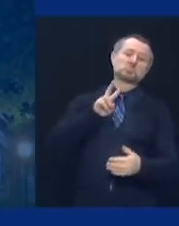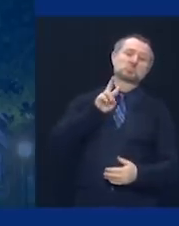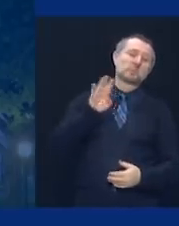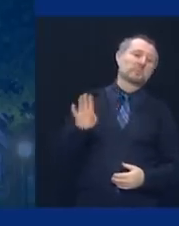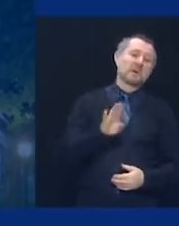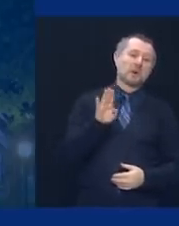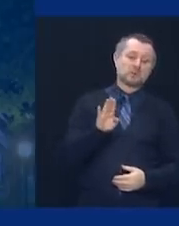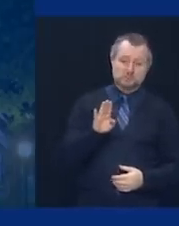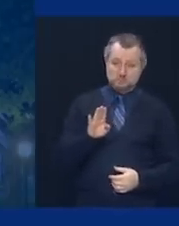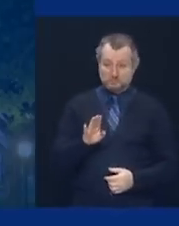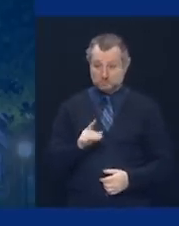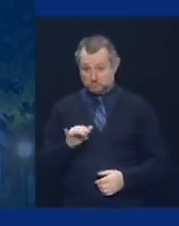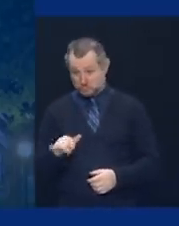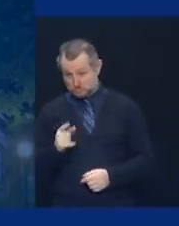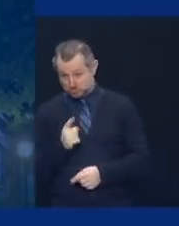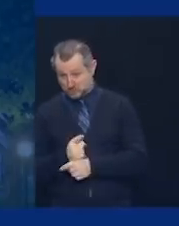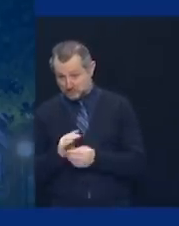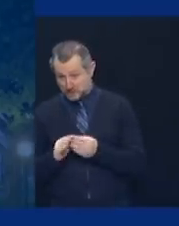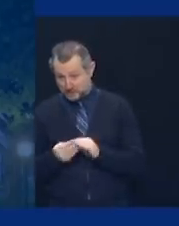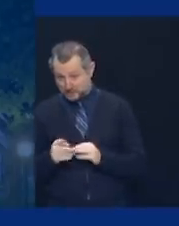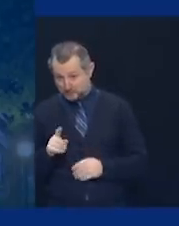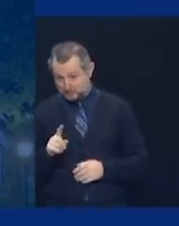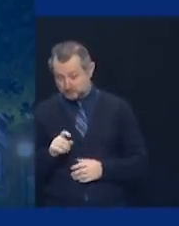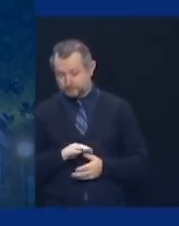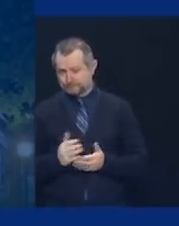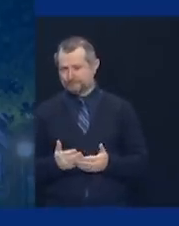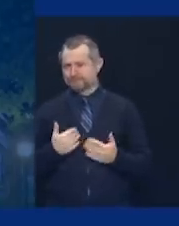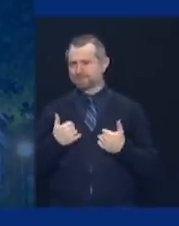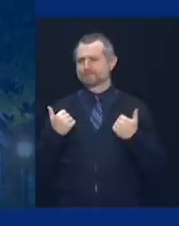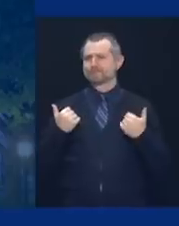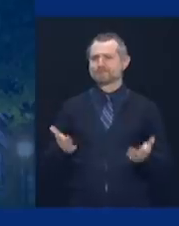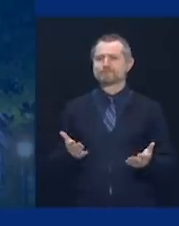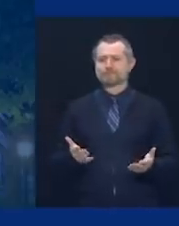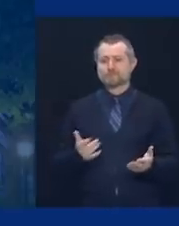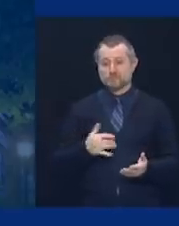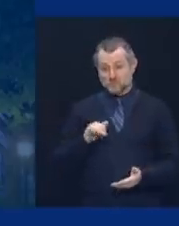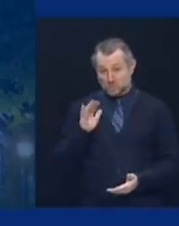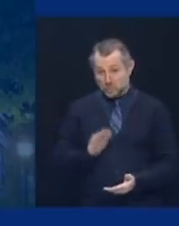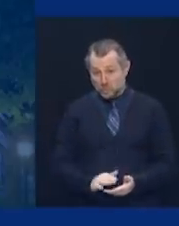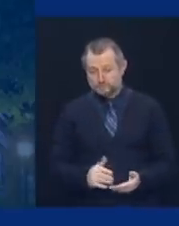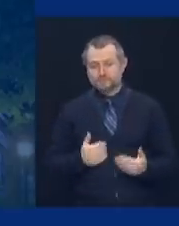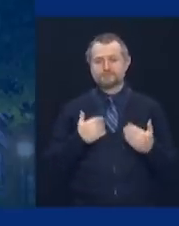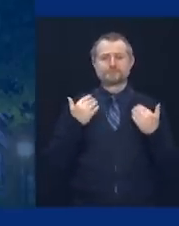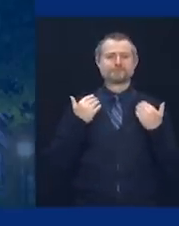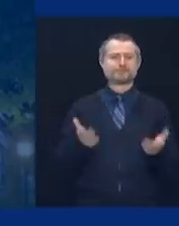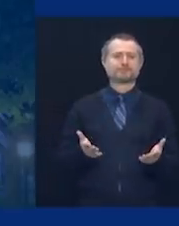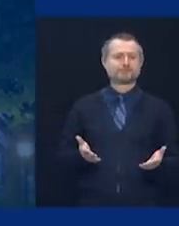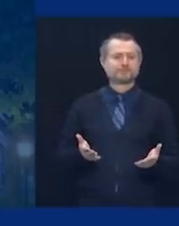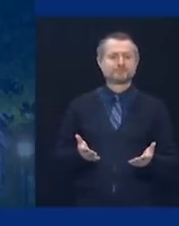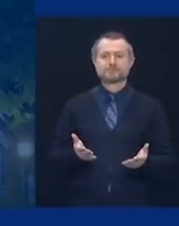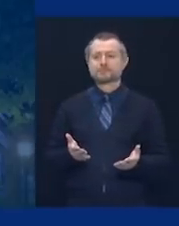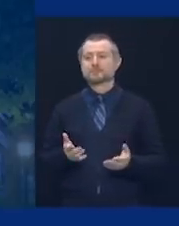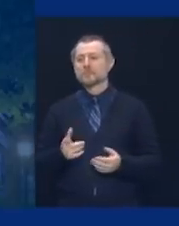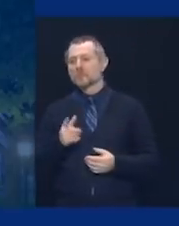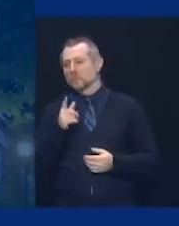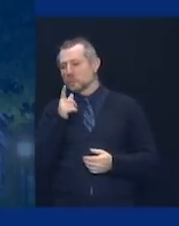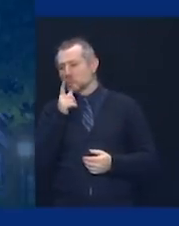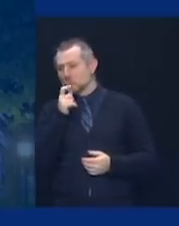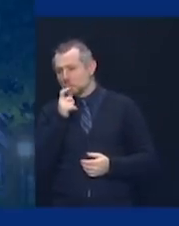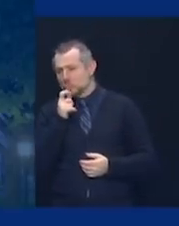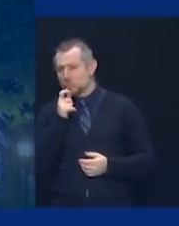Is that the right amount? Is that too low? And who would